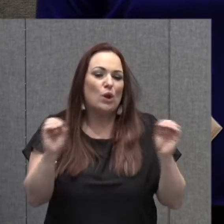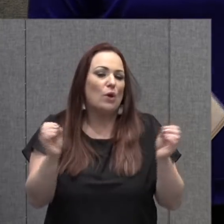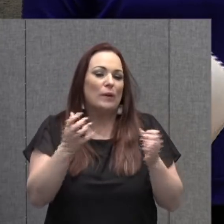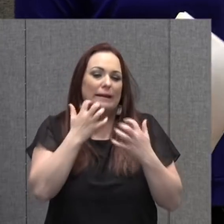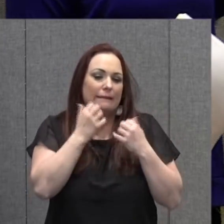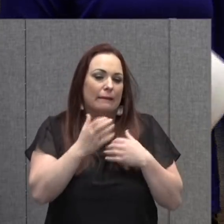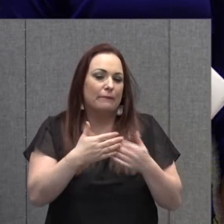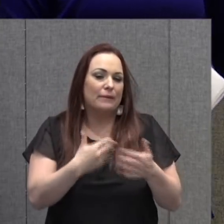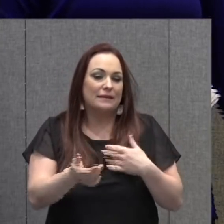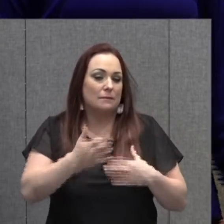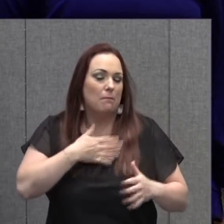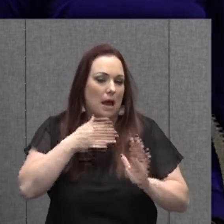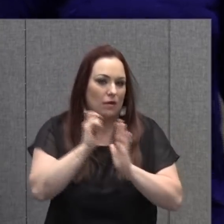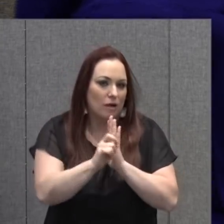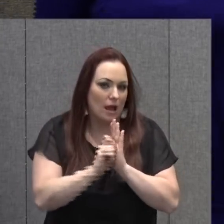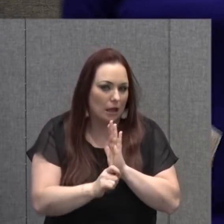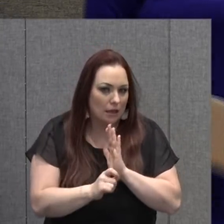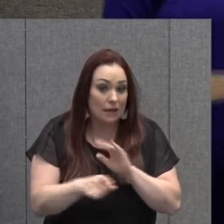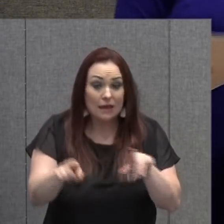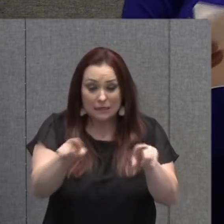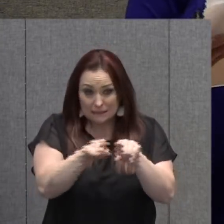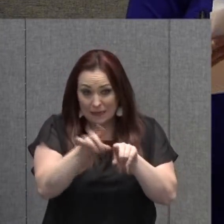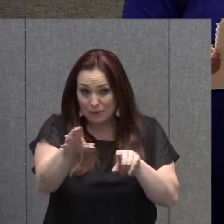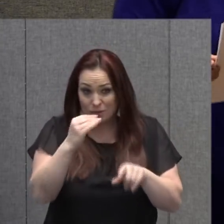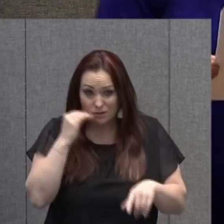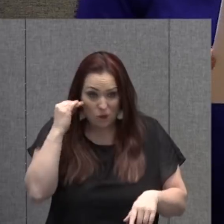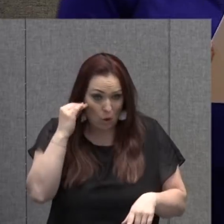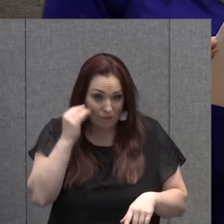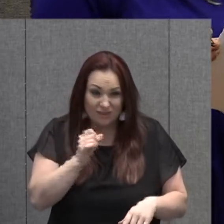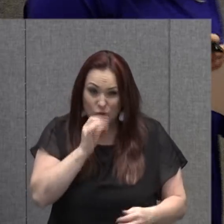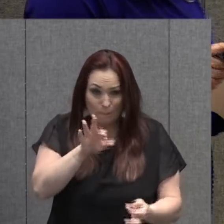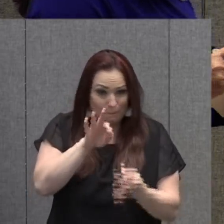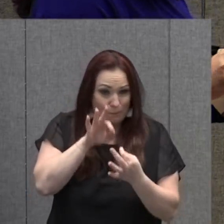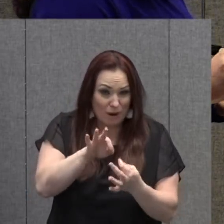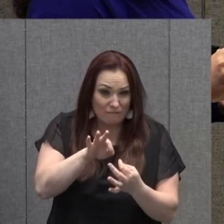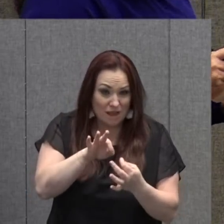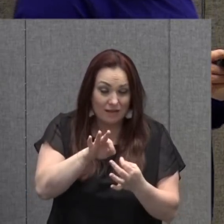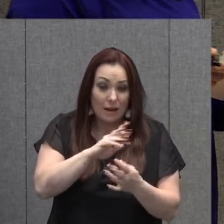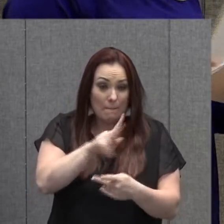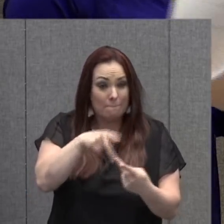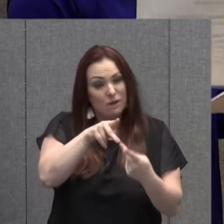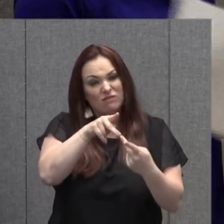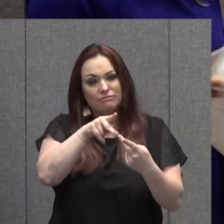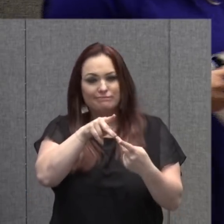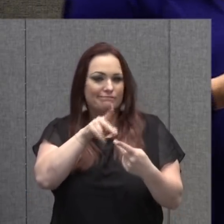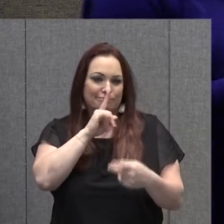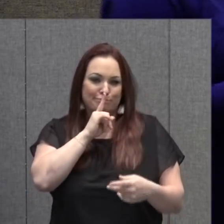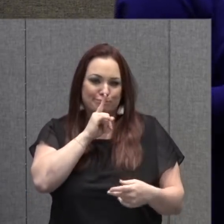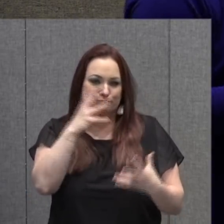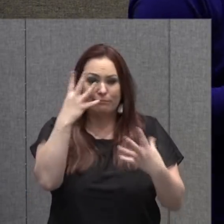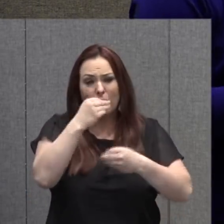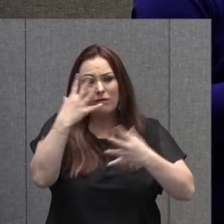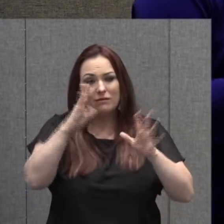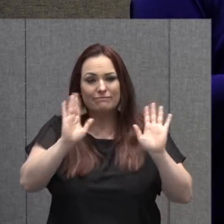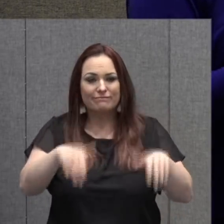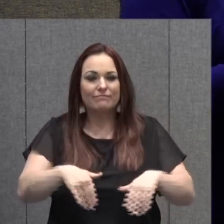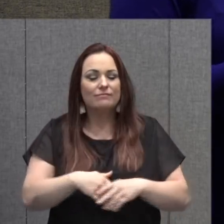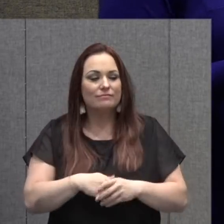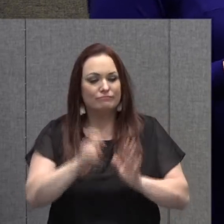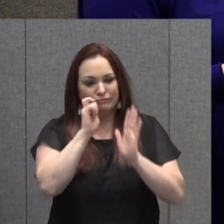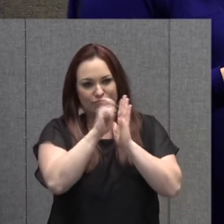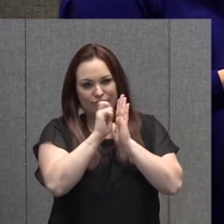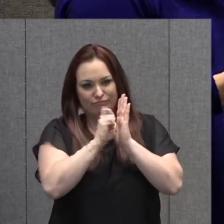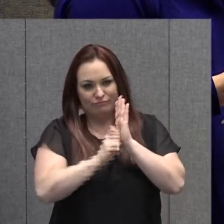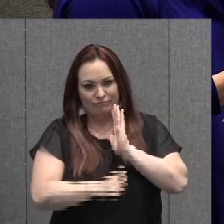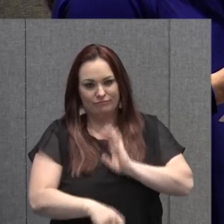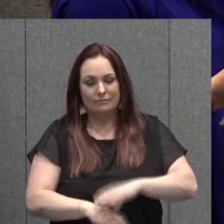It's my writing. Same thing with yours at home. It doesn't have to be pretty, doesn't have to be perfect.